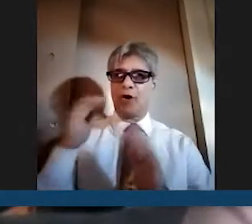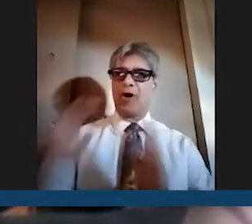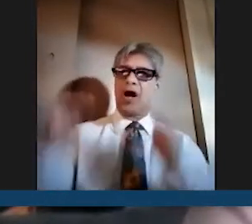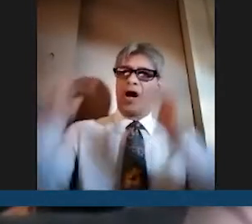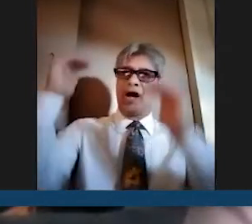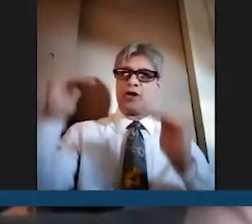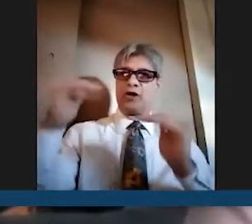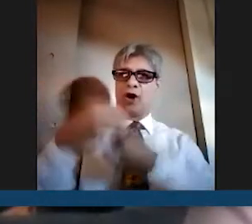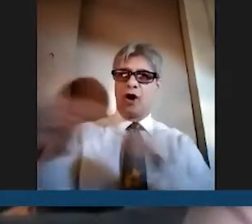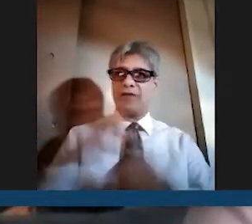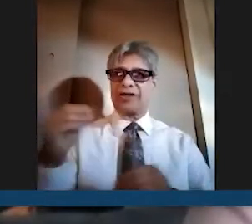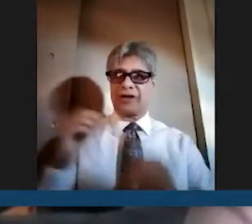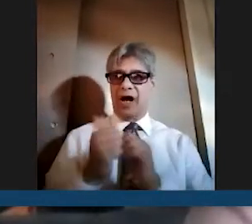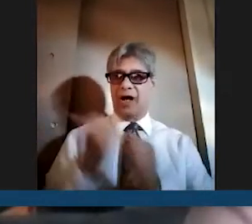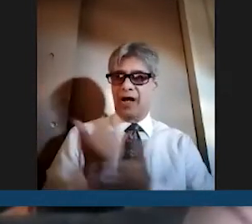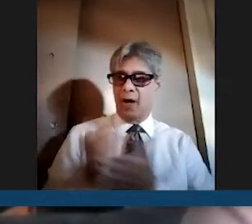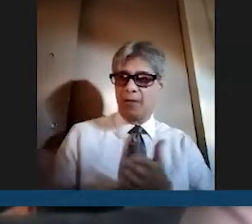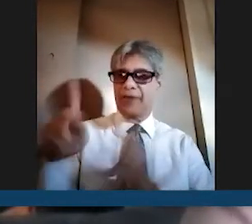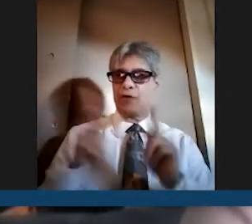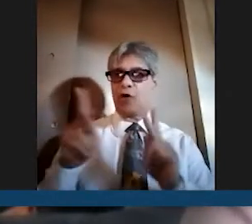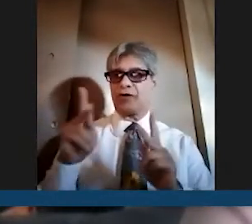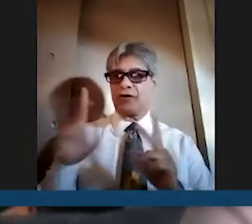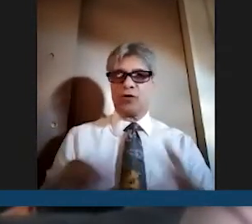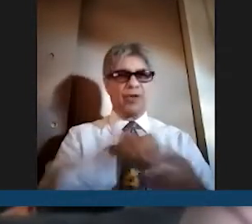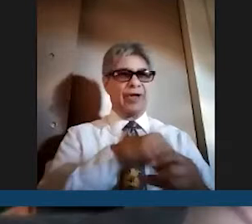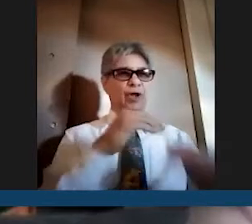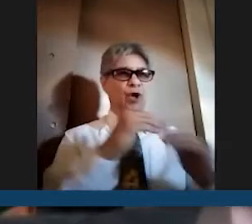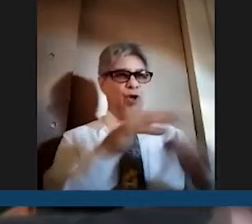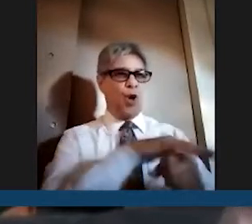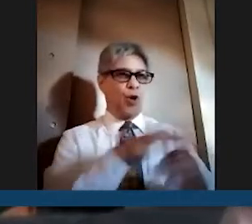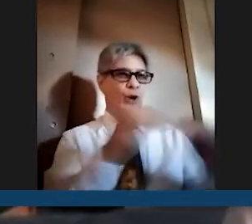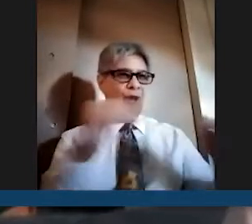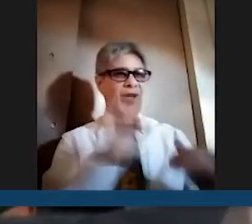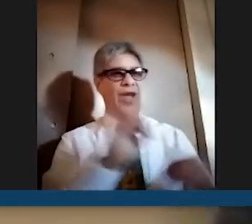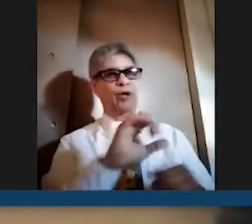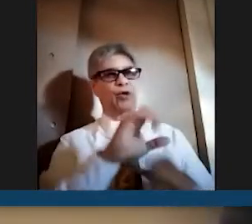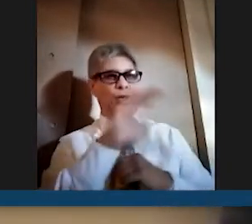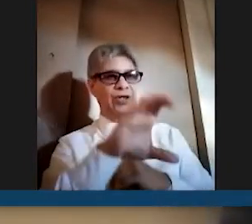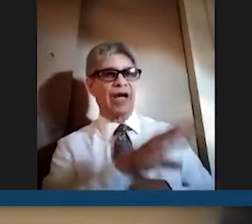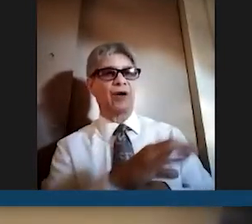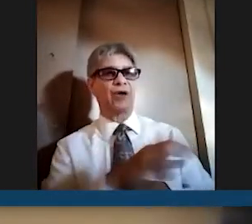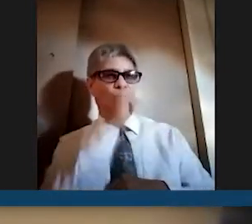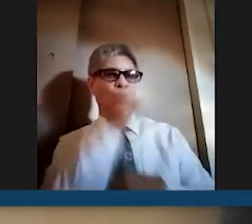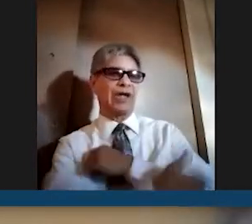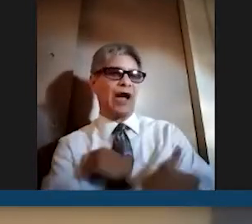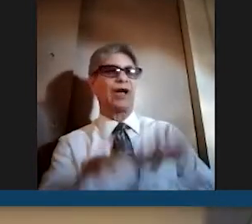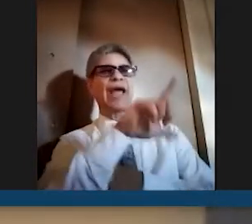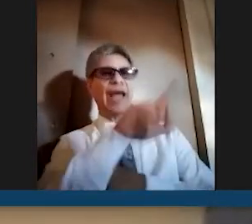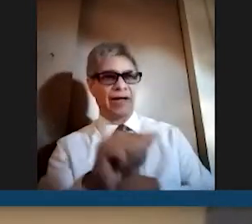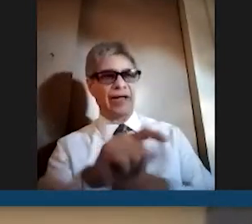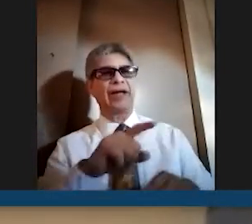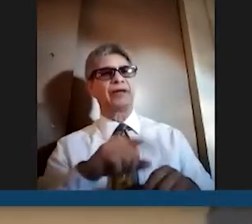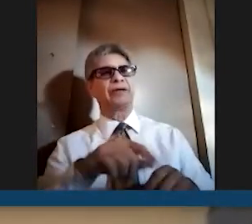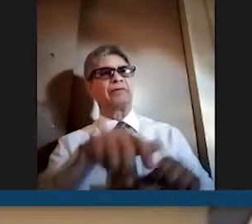level, particularly in places like Orange County, LA, the Bay Area, et cetera. And just to add to